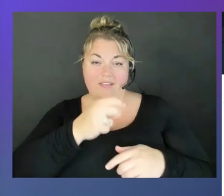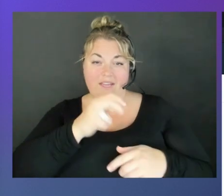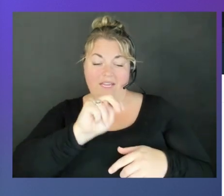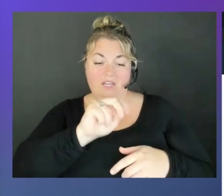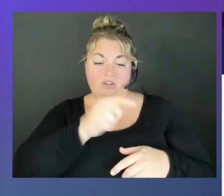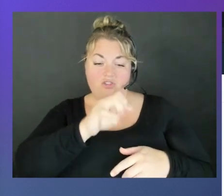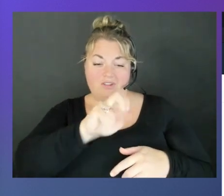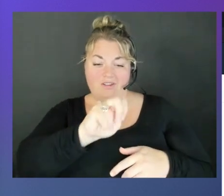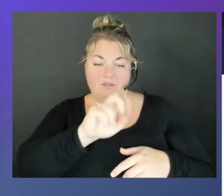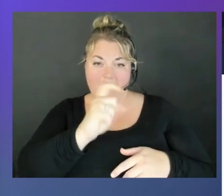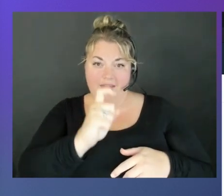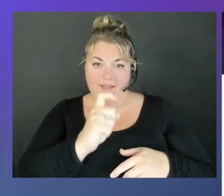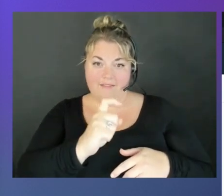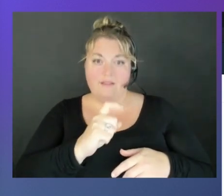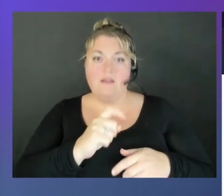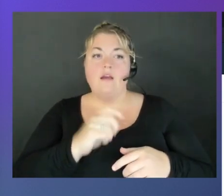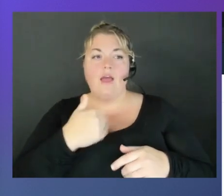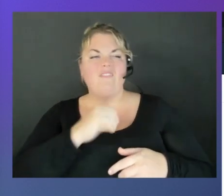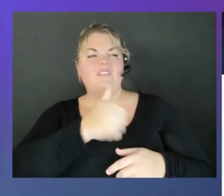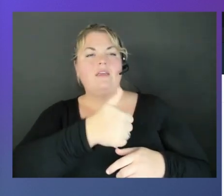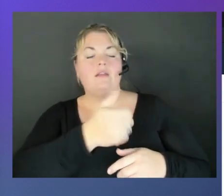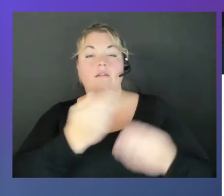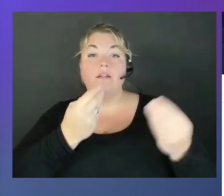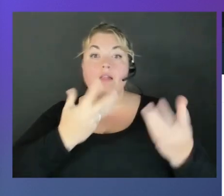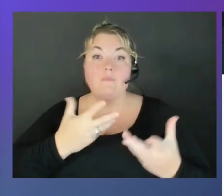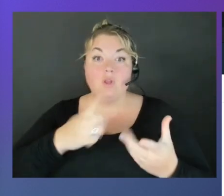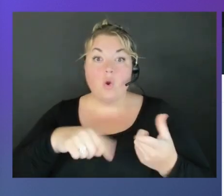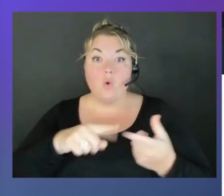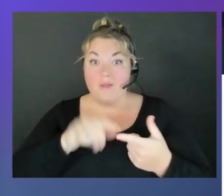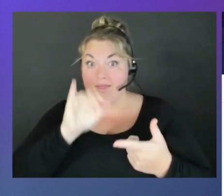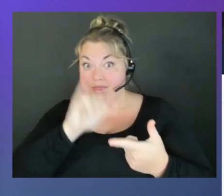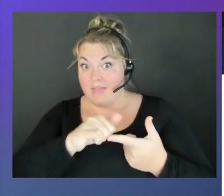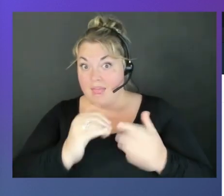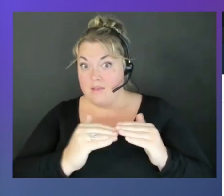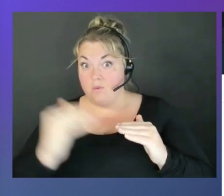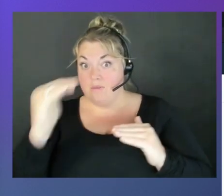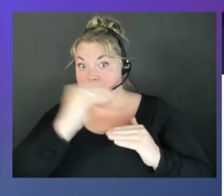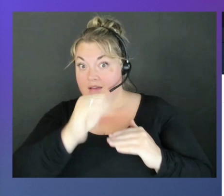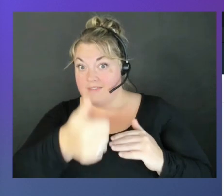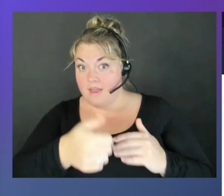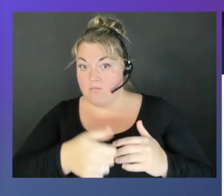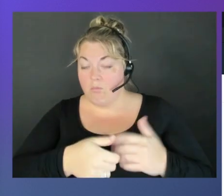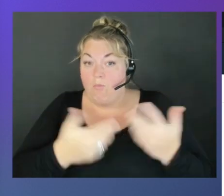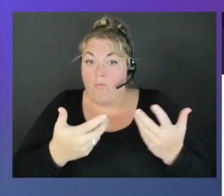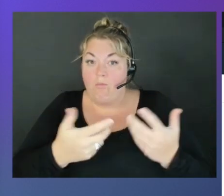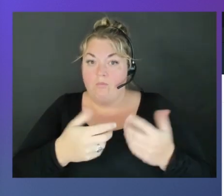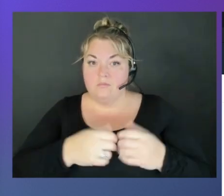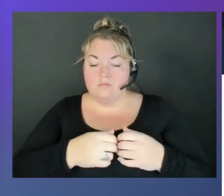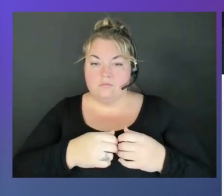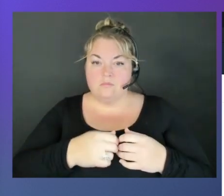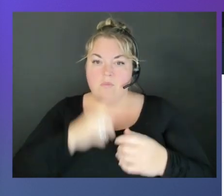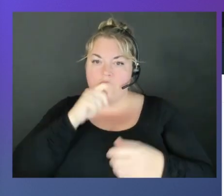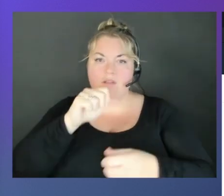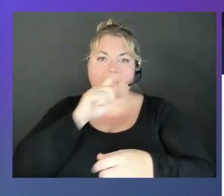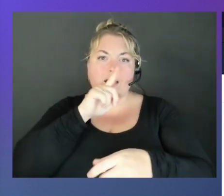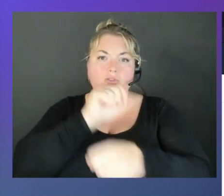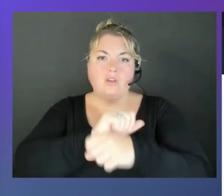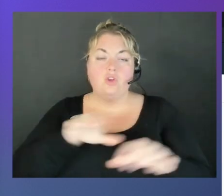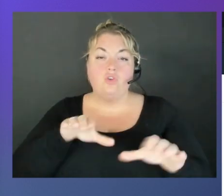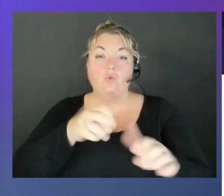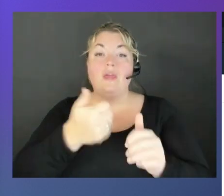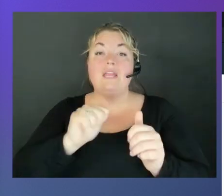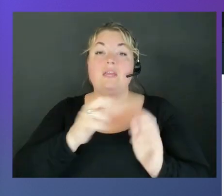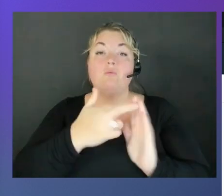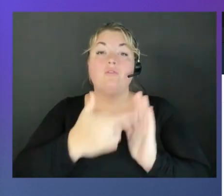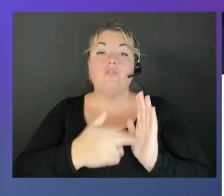have 10, and alert me when this happens to go above 10. Just so you're aware, it's not actually going to do any registration or